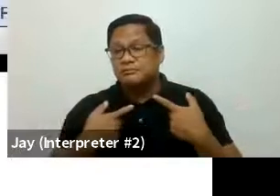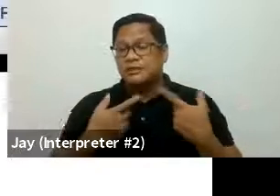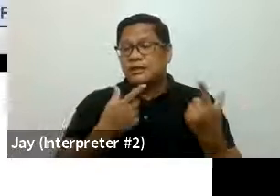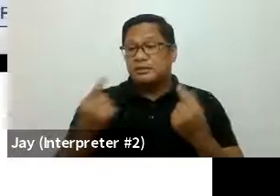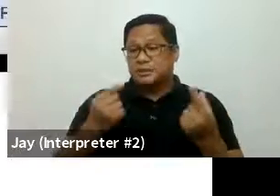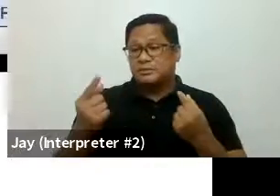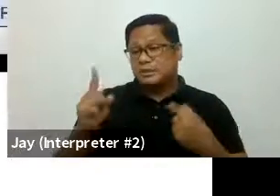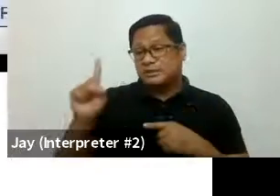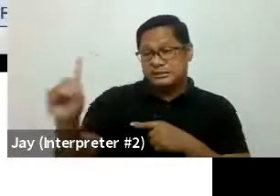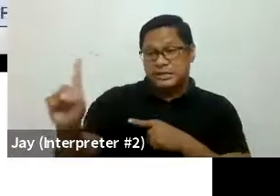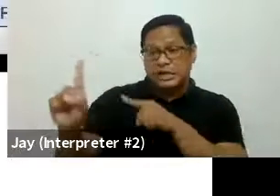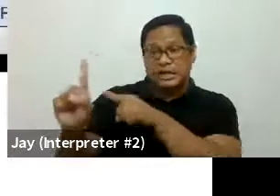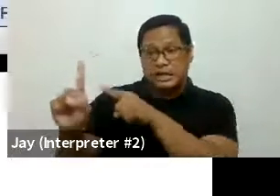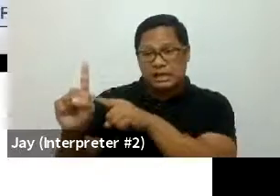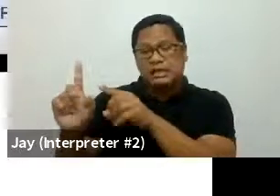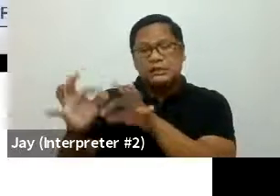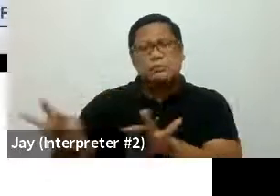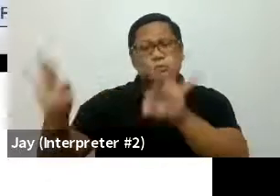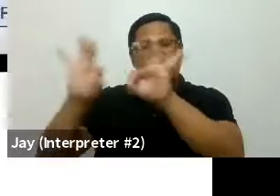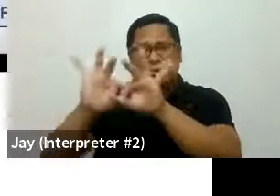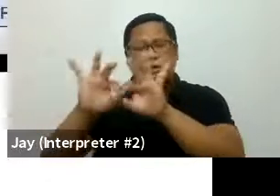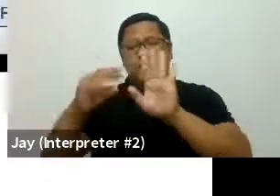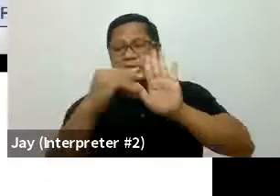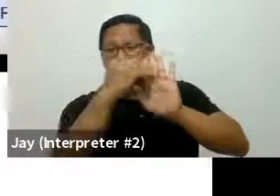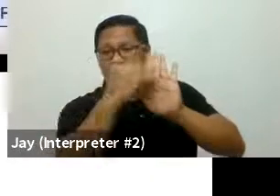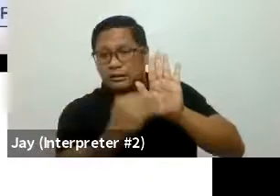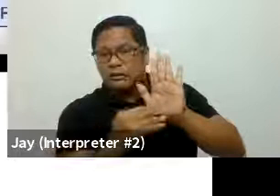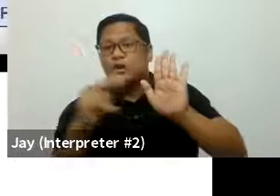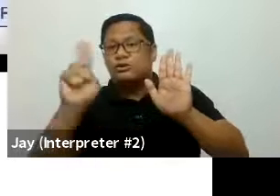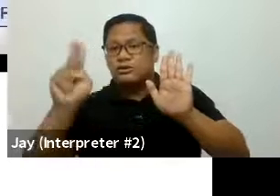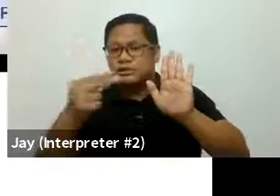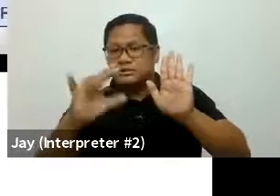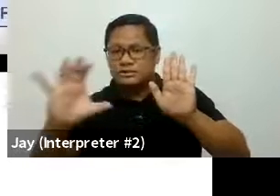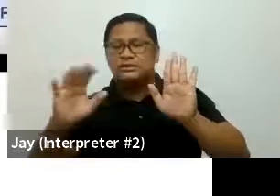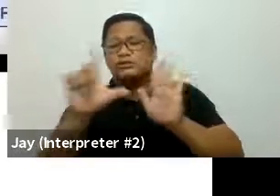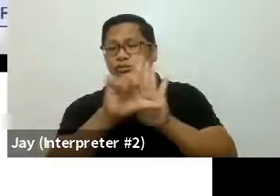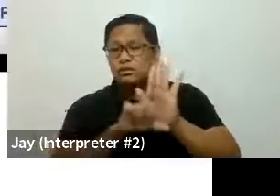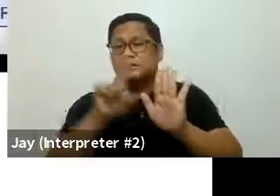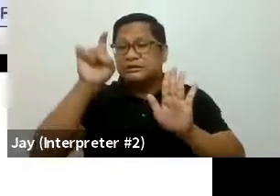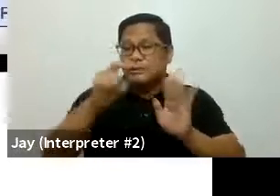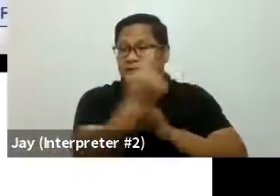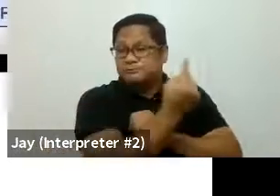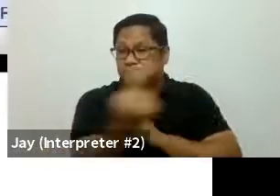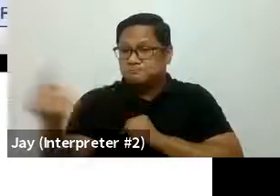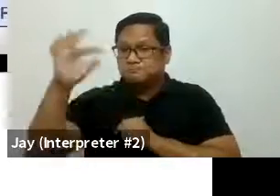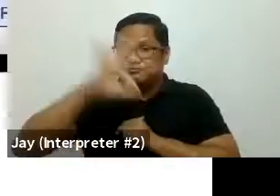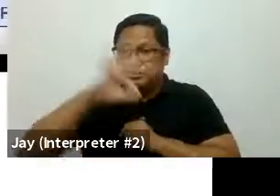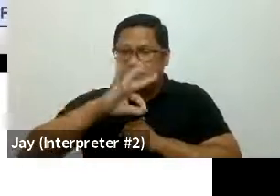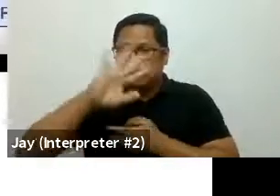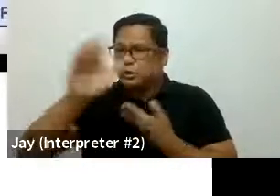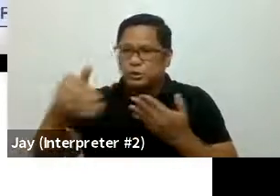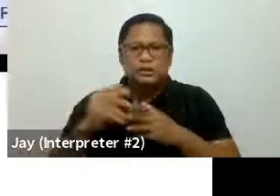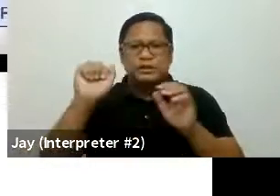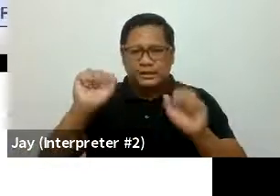one of the more important provisions in the UHC law right now, wherein every Filipino can avail